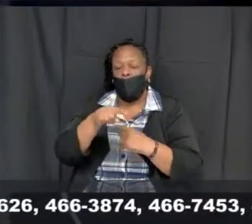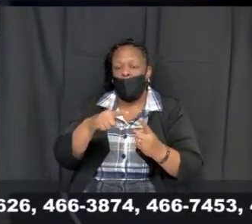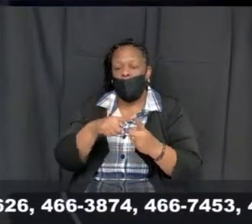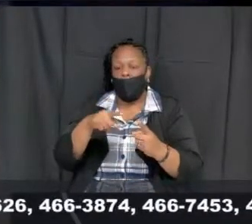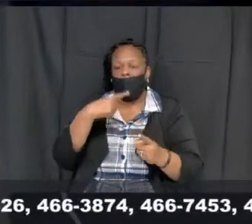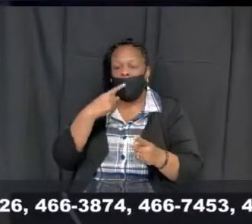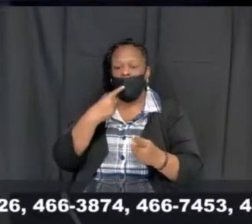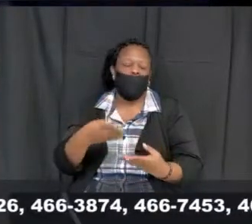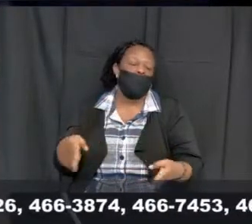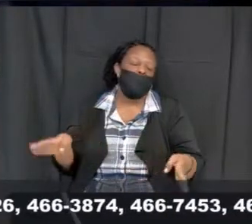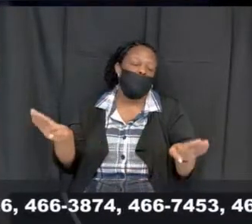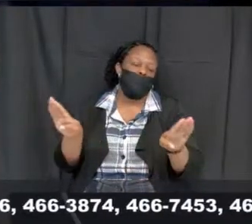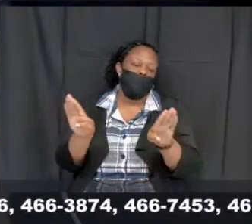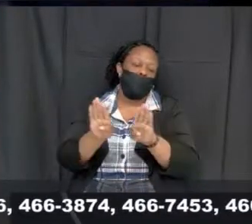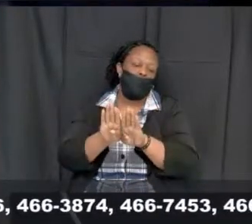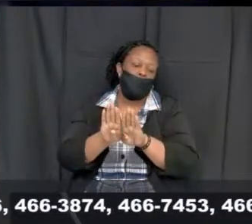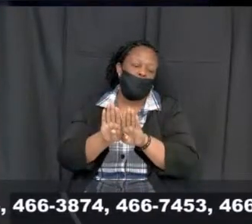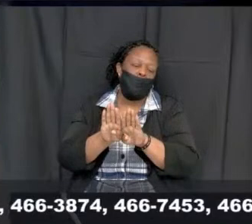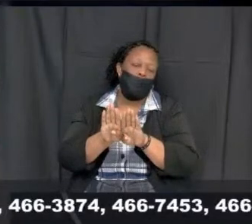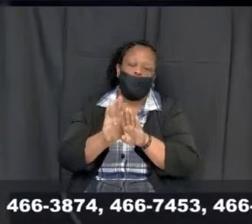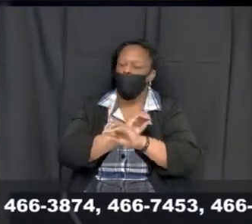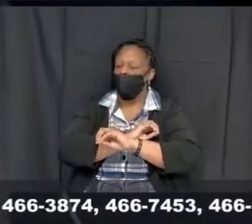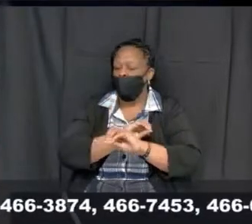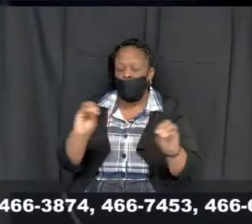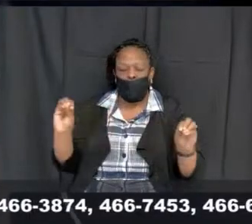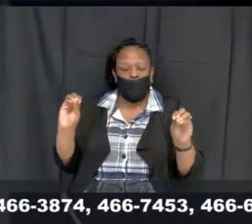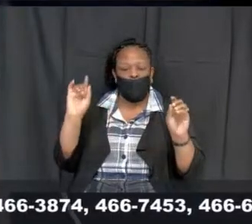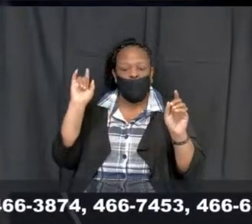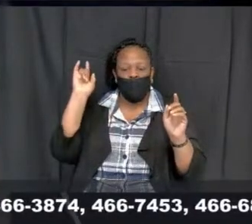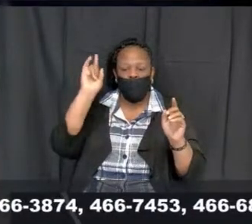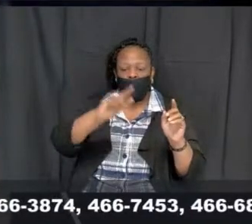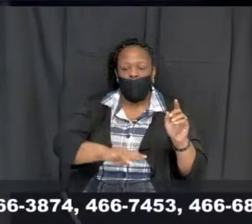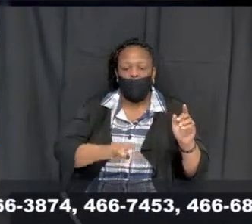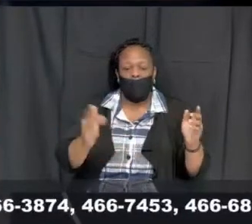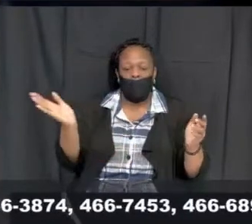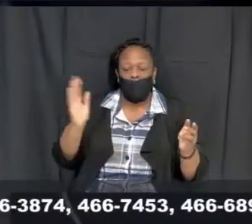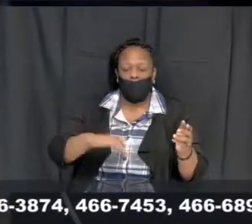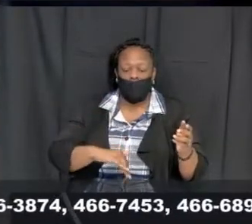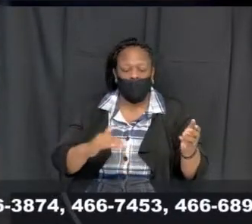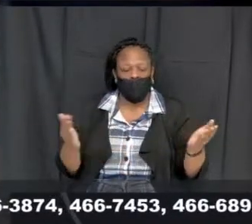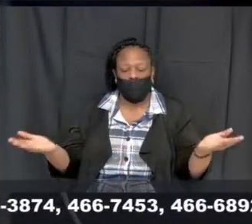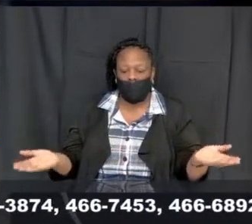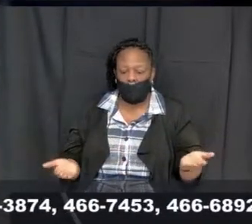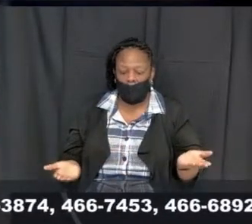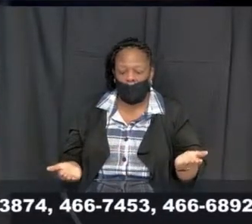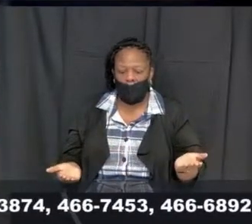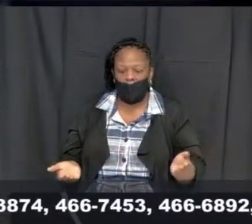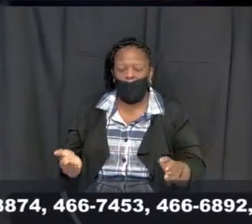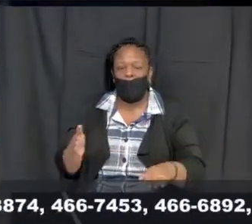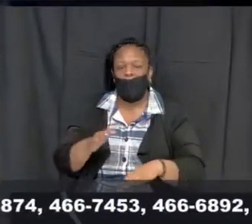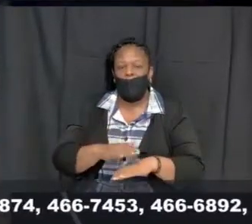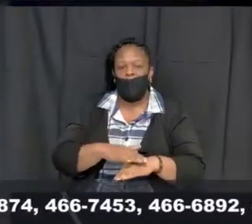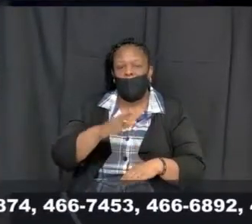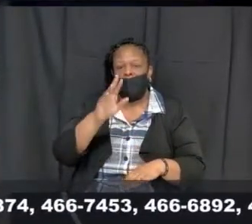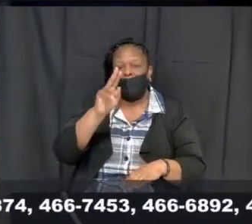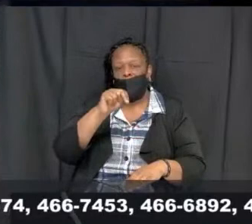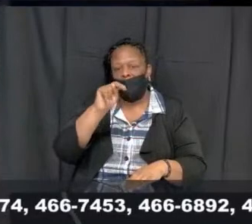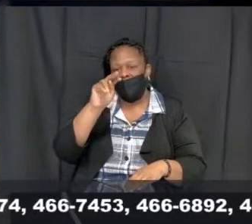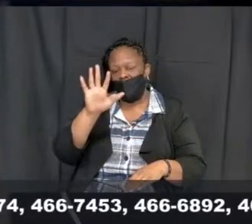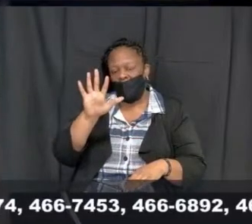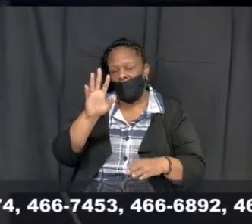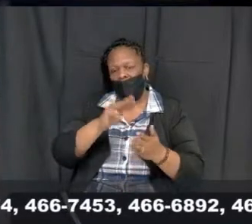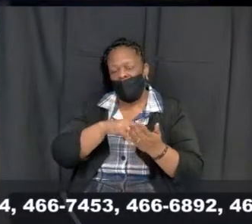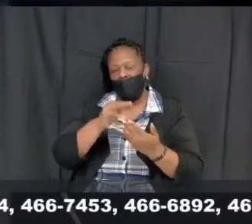going to close on the 25th, effective 11:59 p.m. And that was to